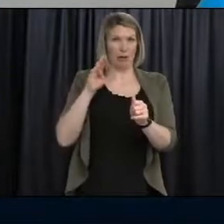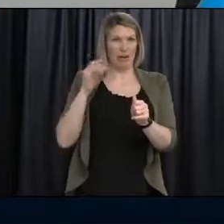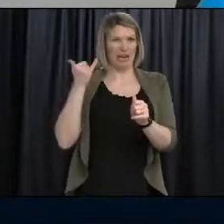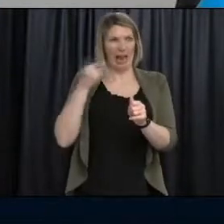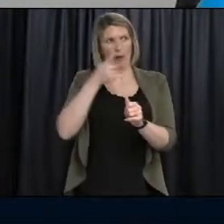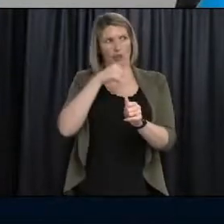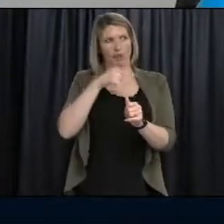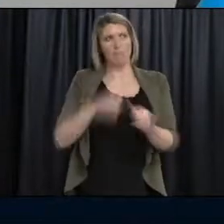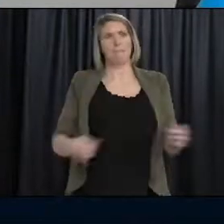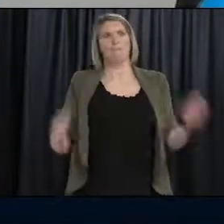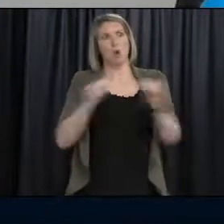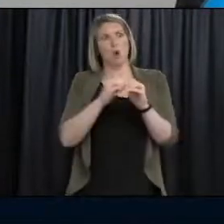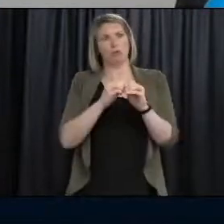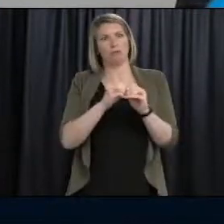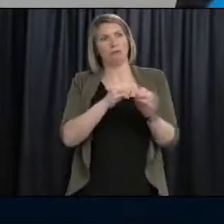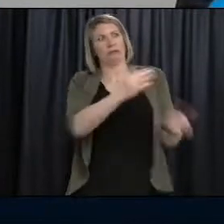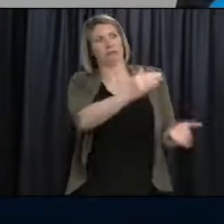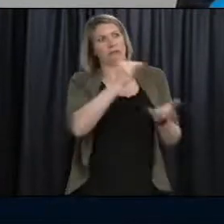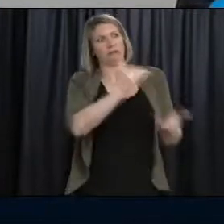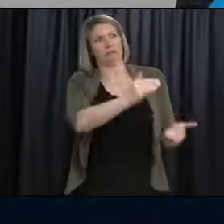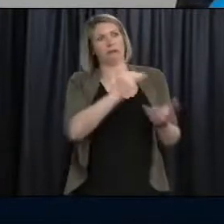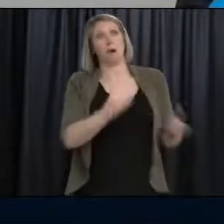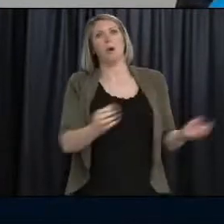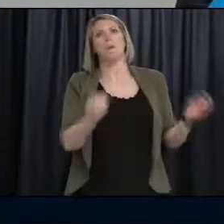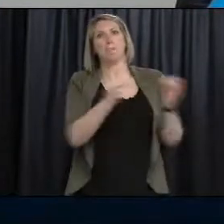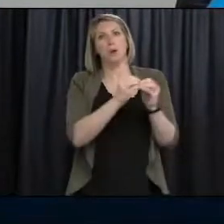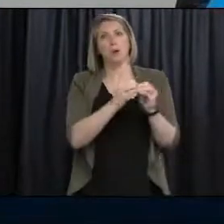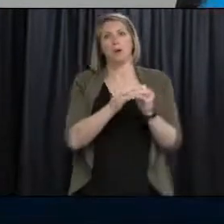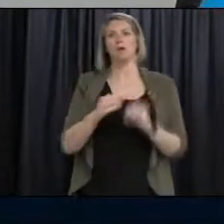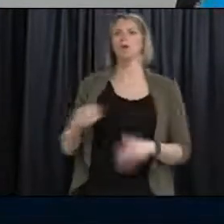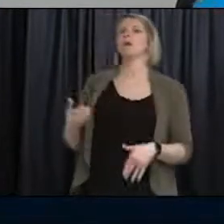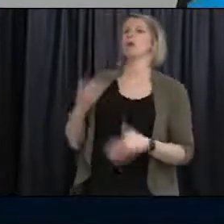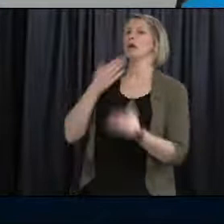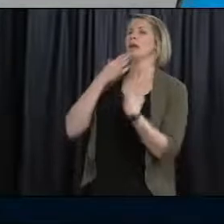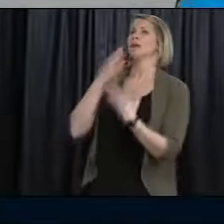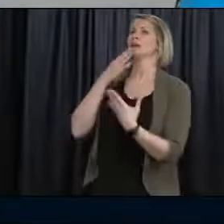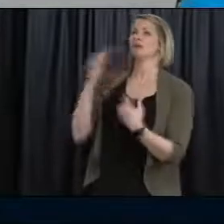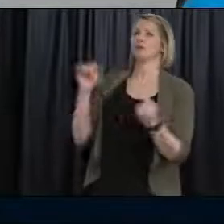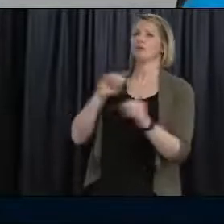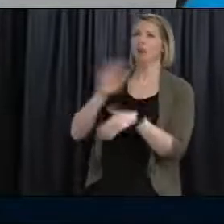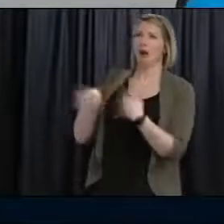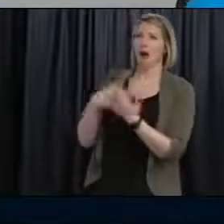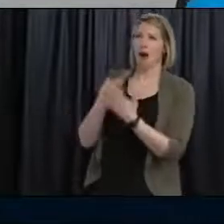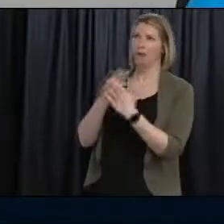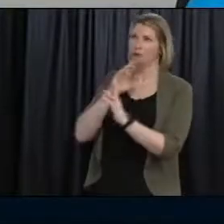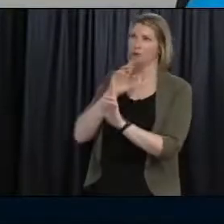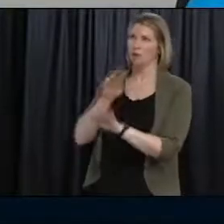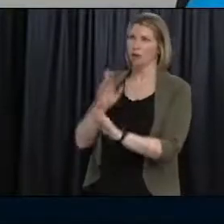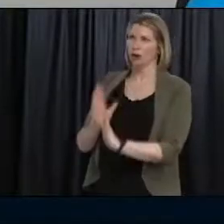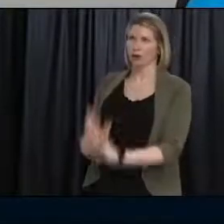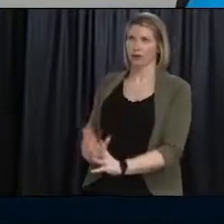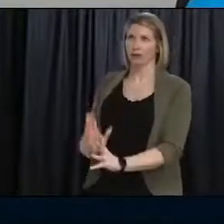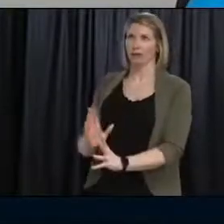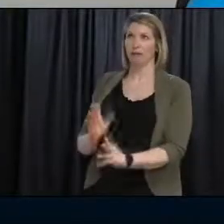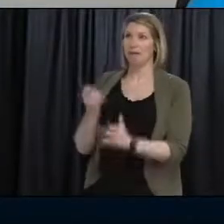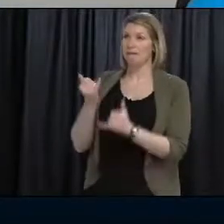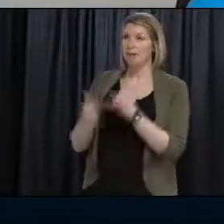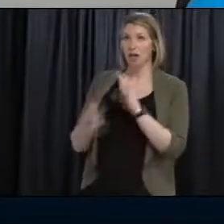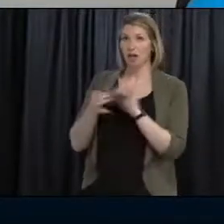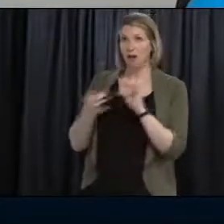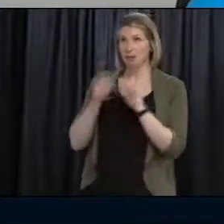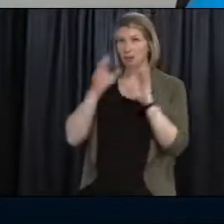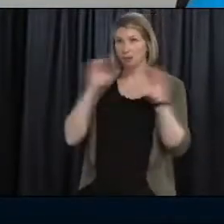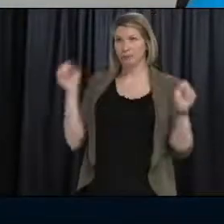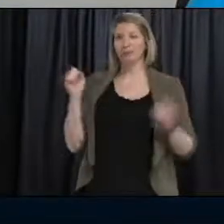Thank you very much. Thank you, everyone. Premier, do you have any final comments for today? Yes, thank you all for joining us,